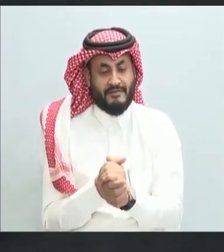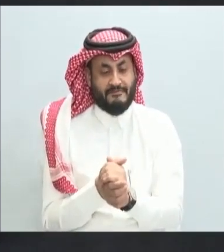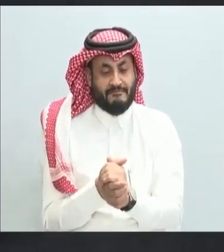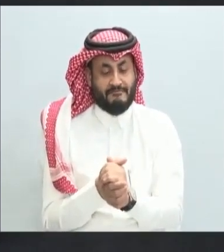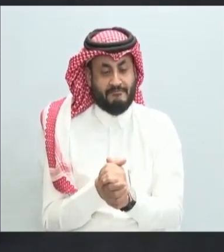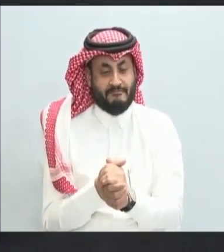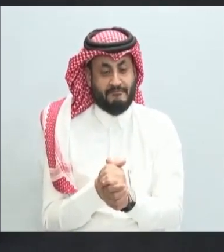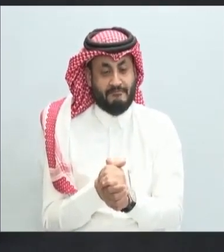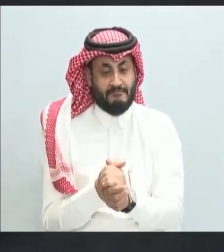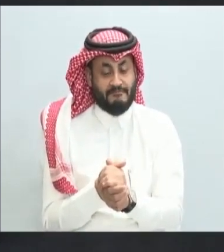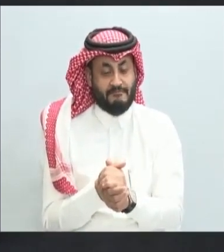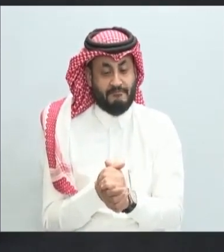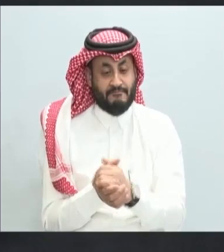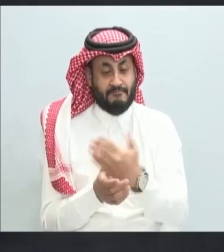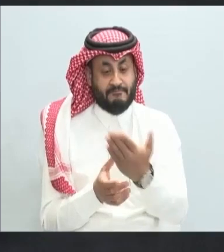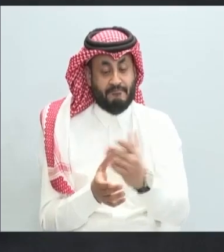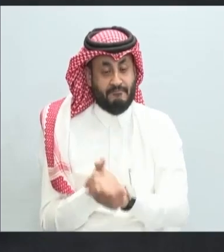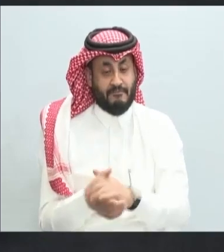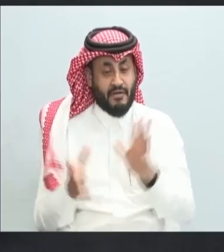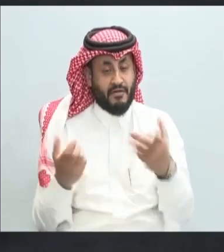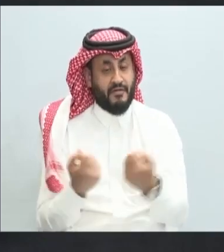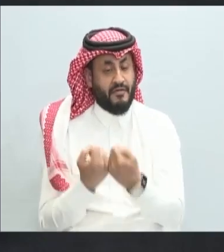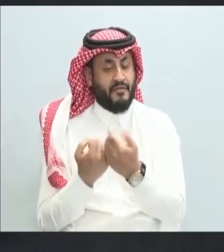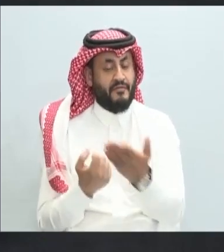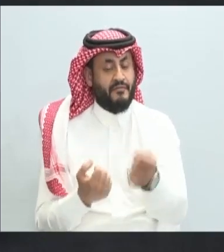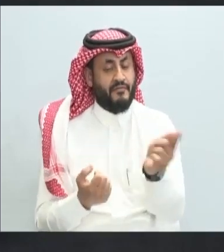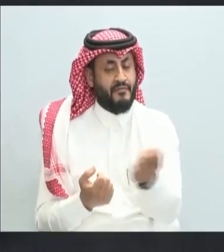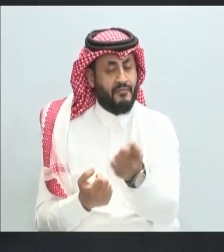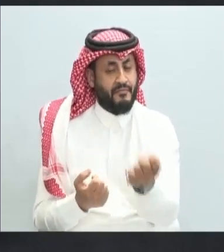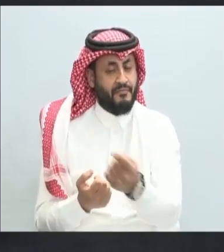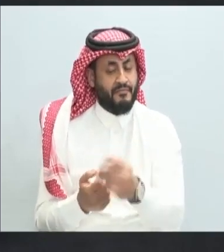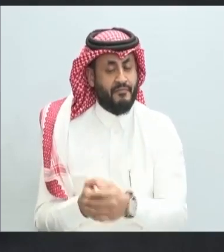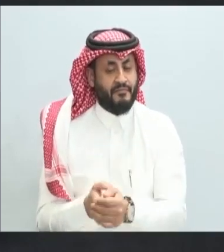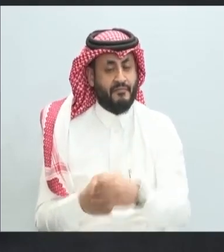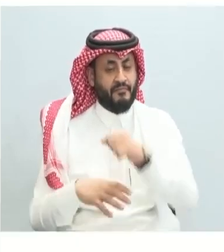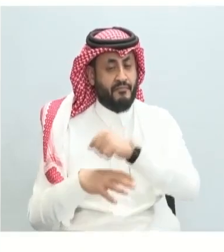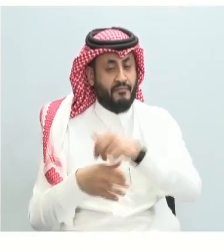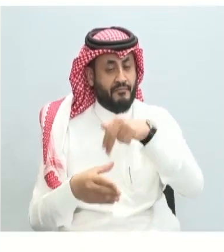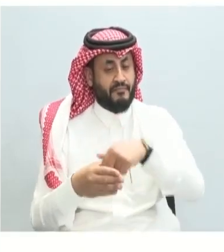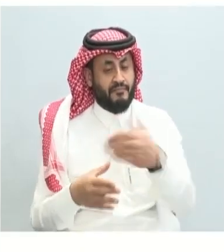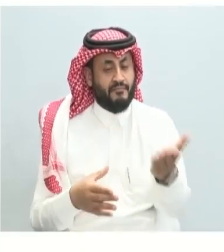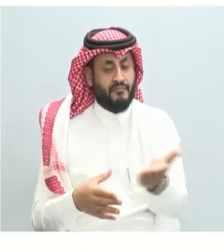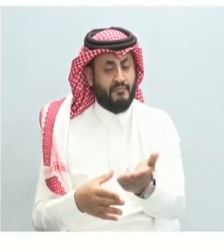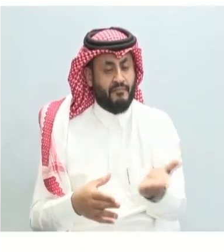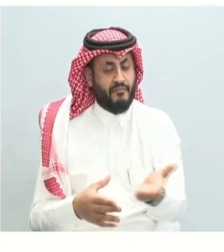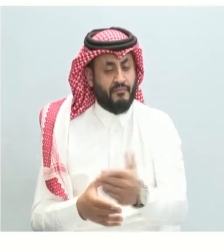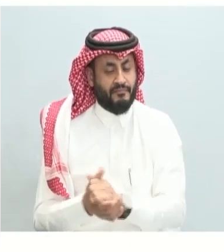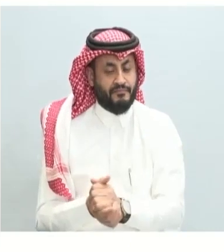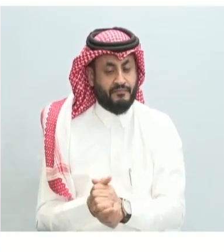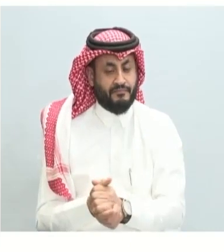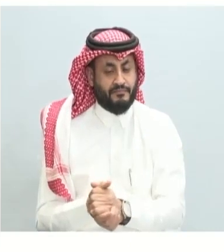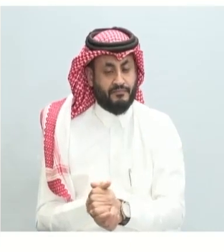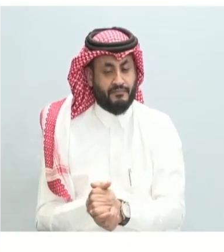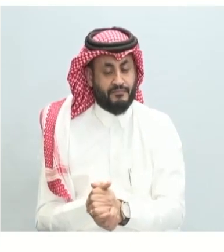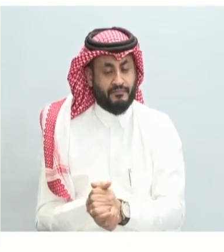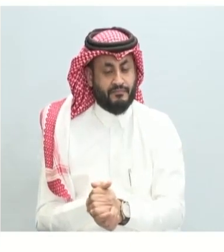you do this? Let's try, me and you, and underline these prepositions. So here we have